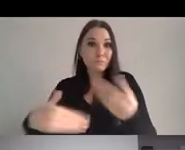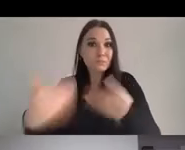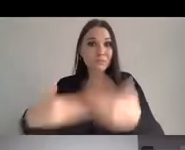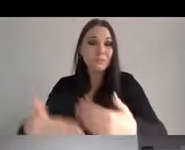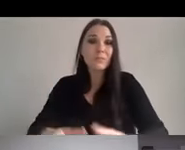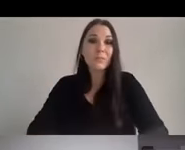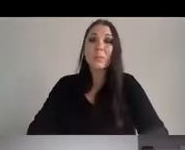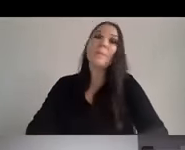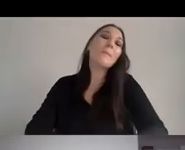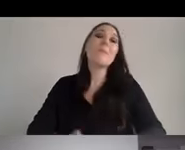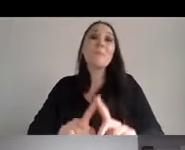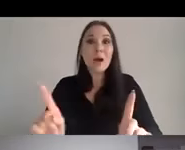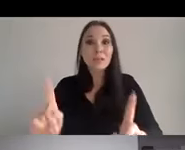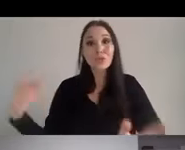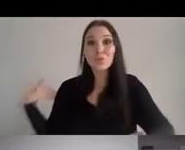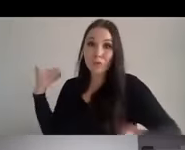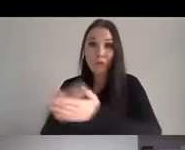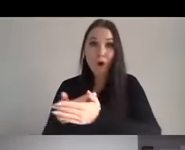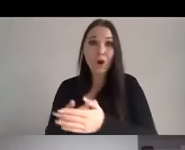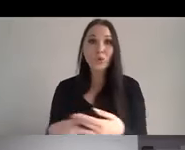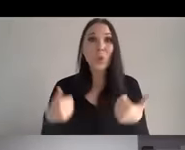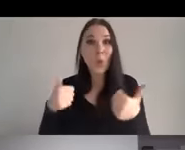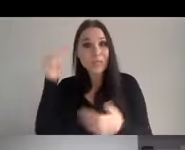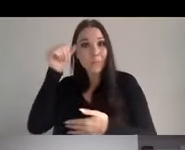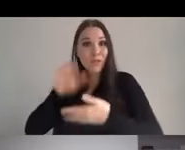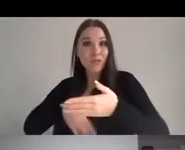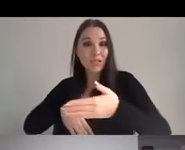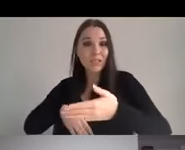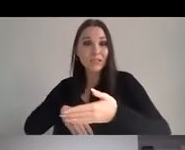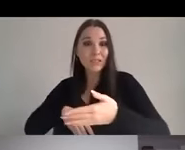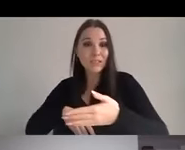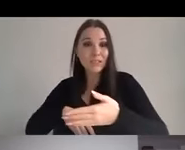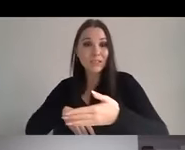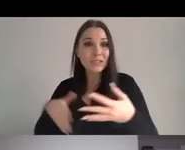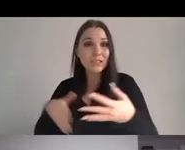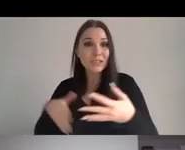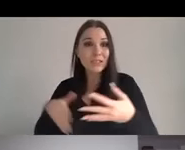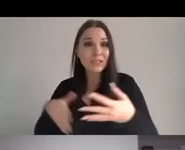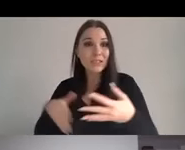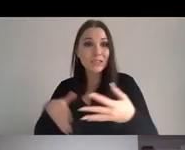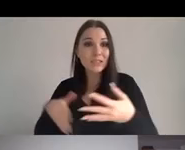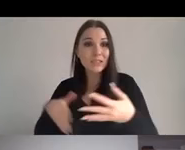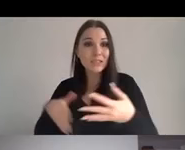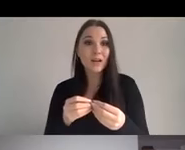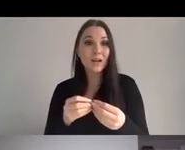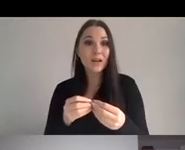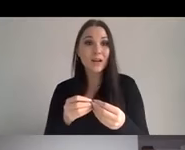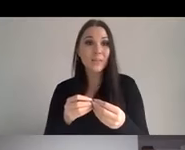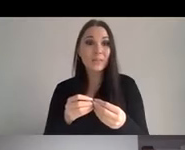that we've so far had very, very good experiences with taking on people who